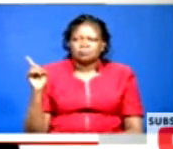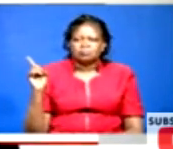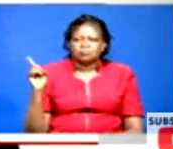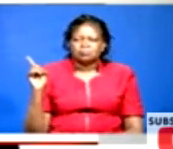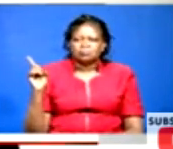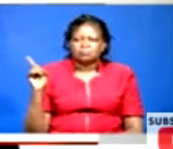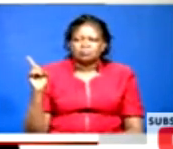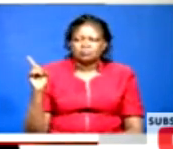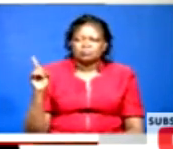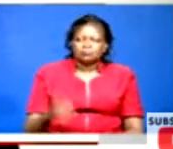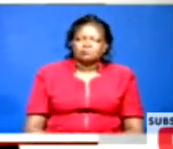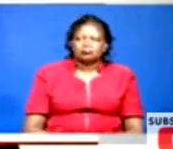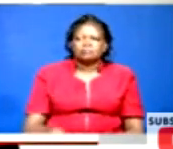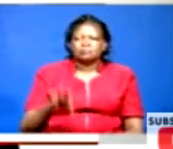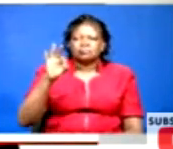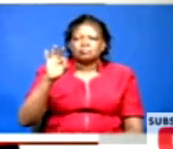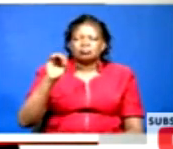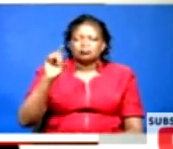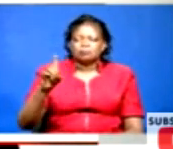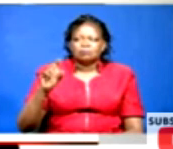26,600,684 Kenya shillings. Ford Kenya,